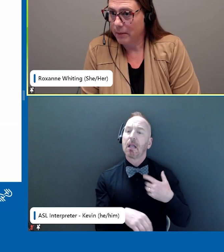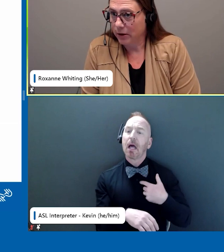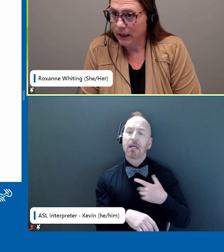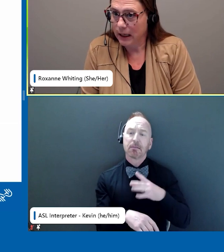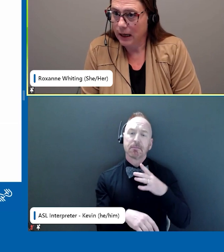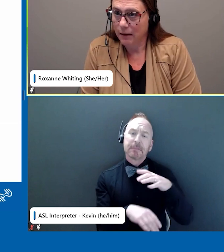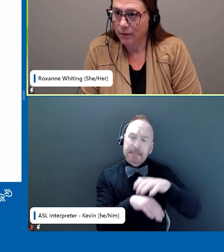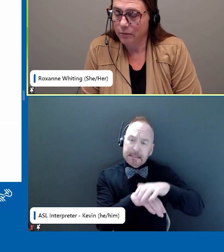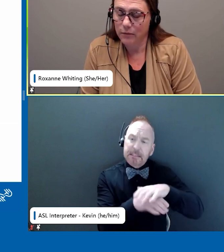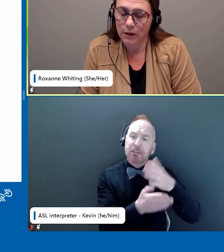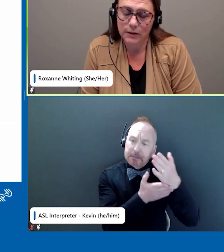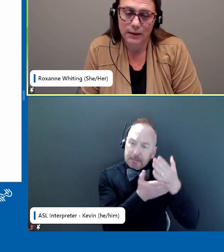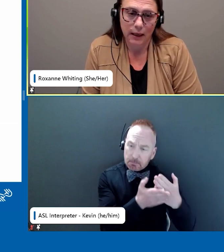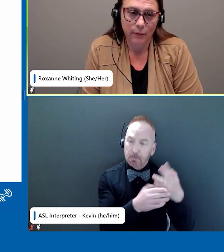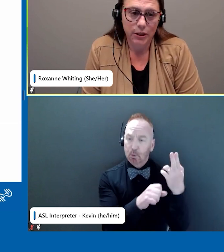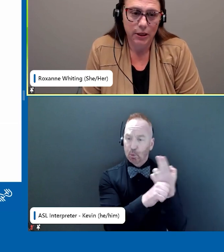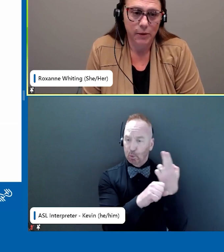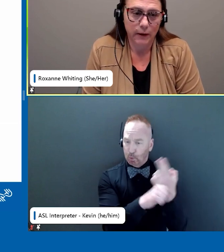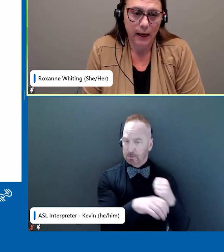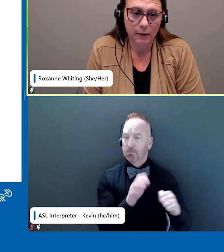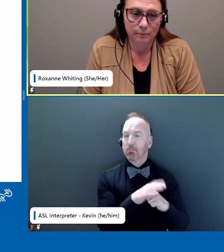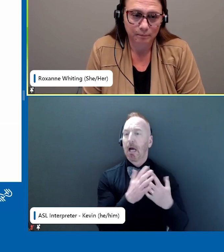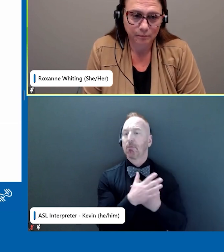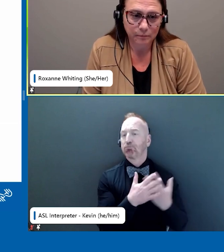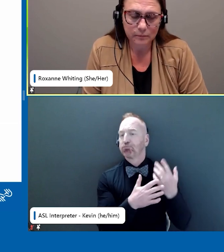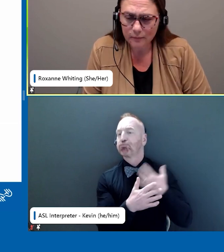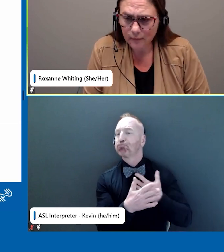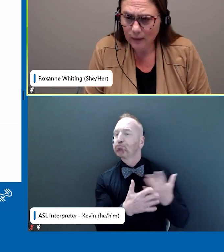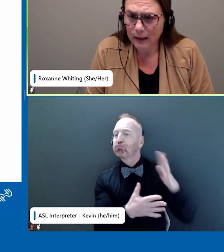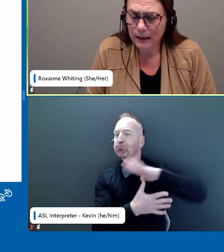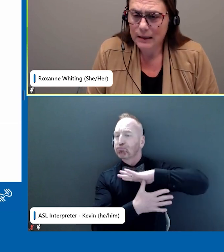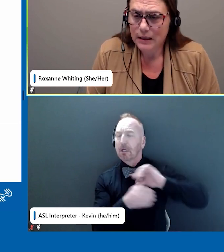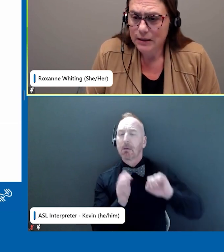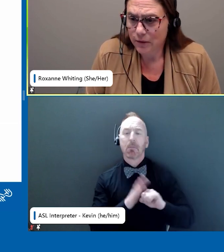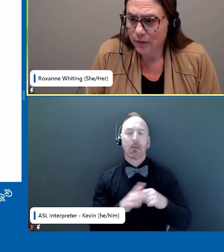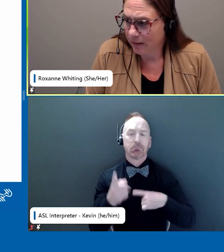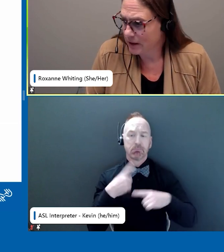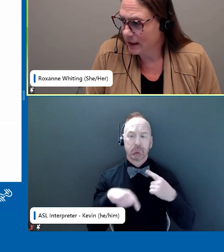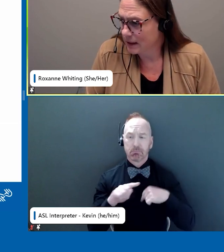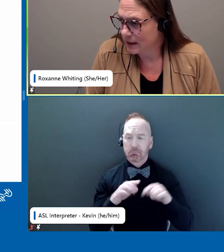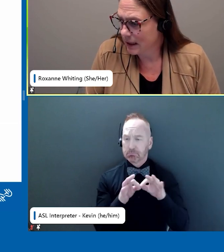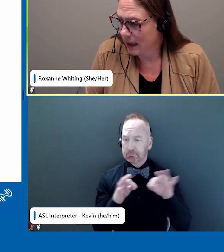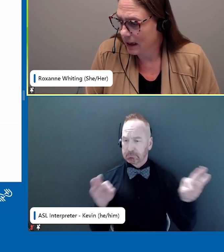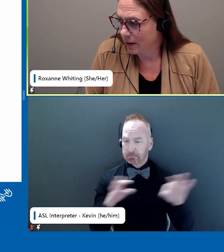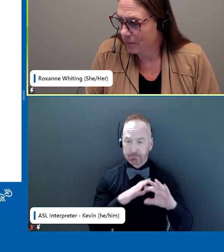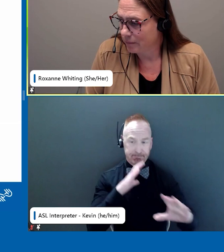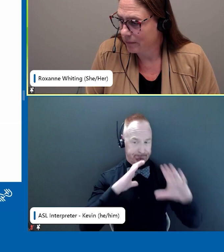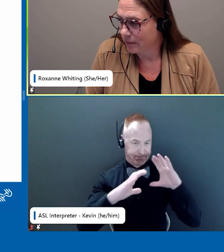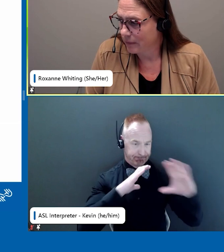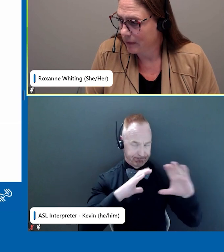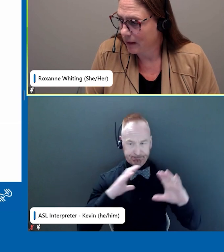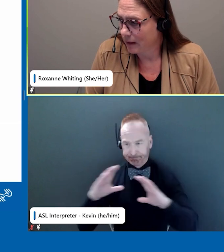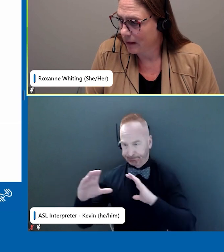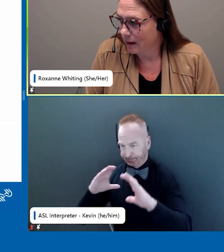but primarily use sign language to communicate. So ever since